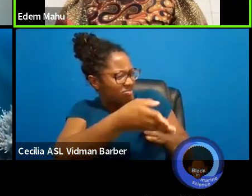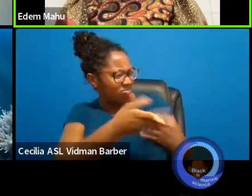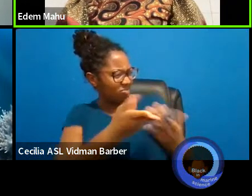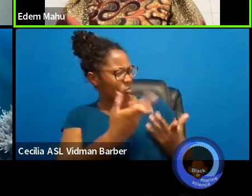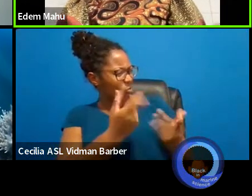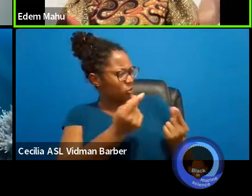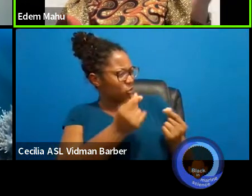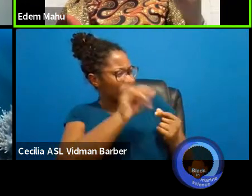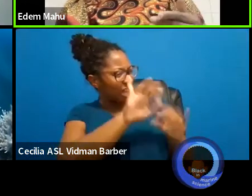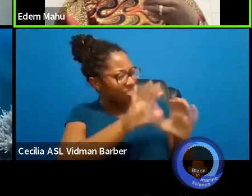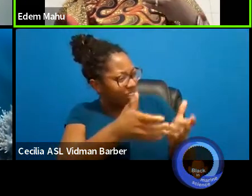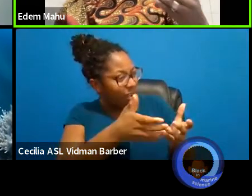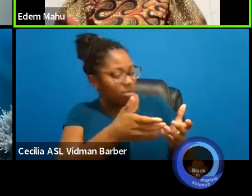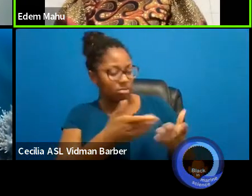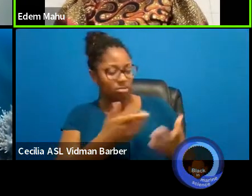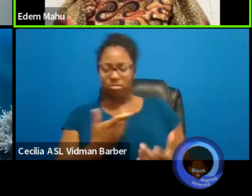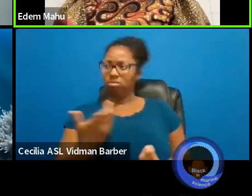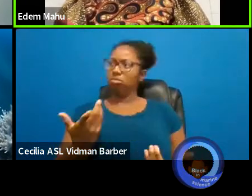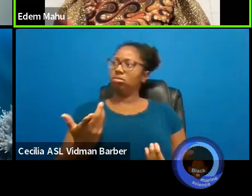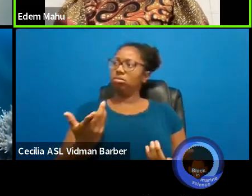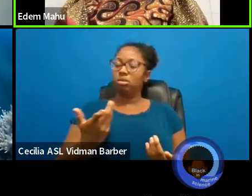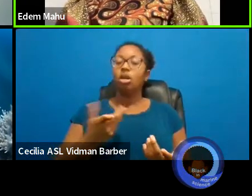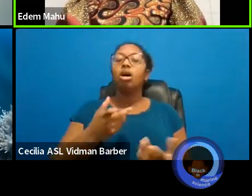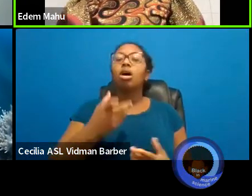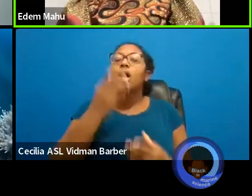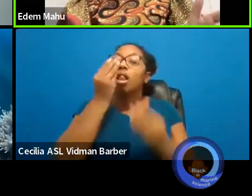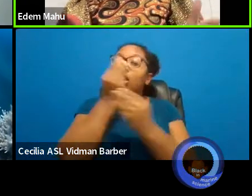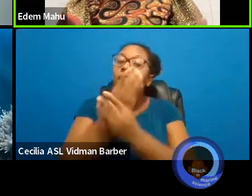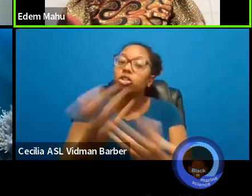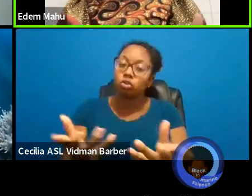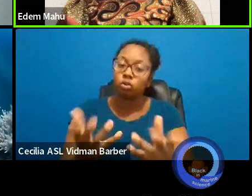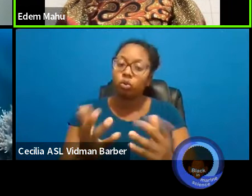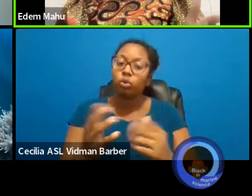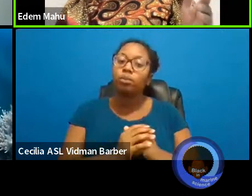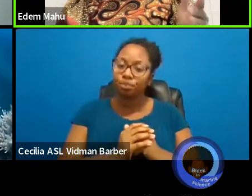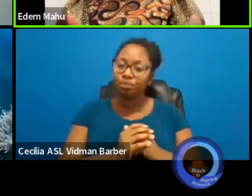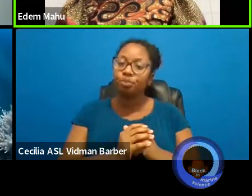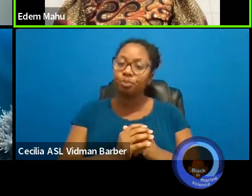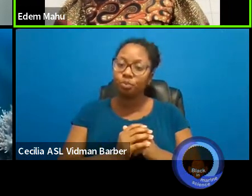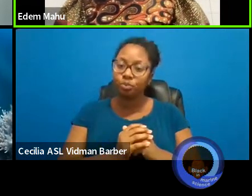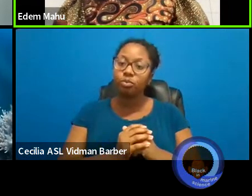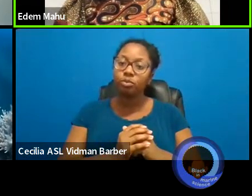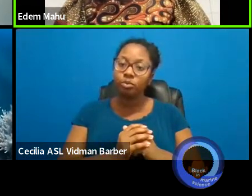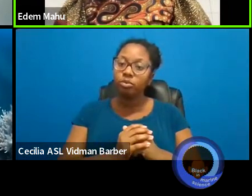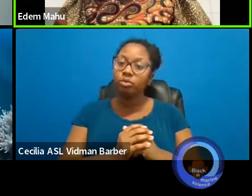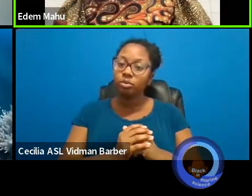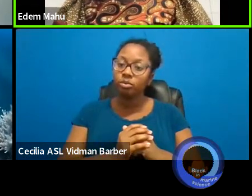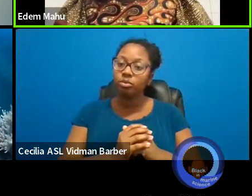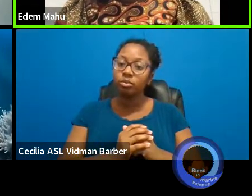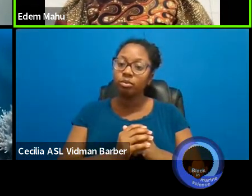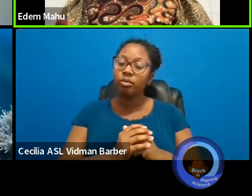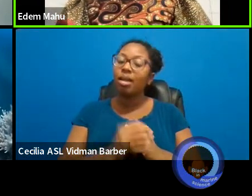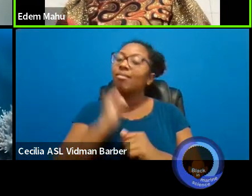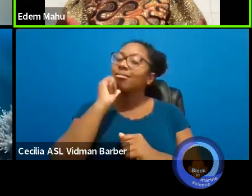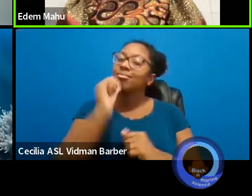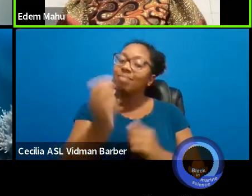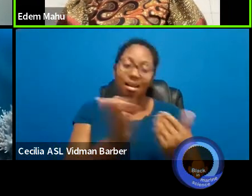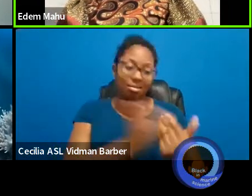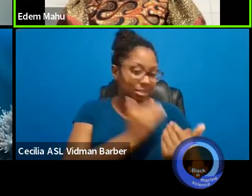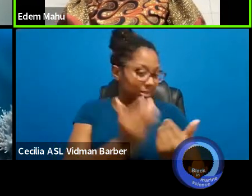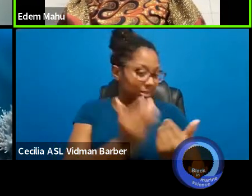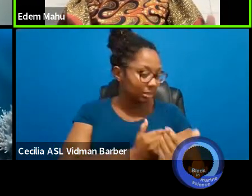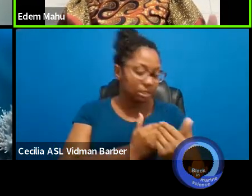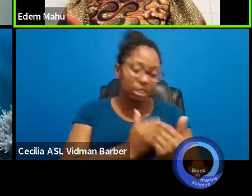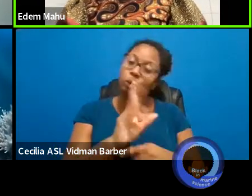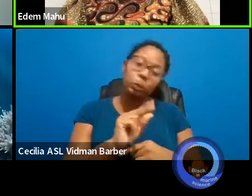course? And so we are here to let you know that it is not going to be easy,